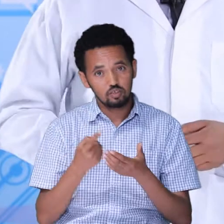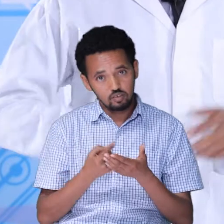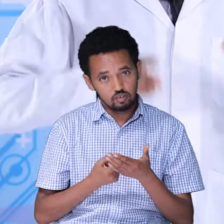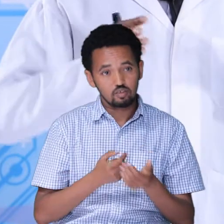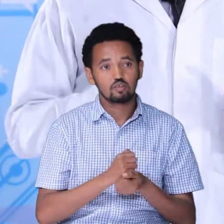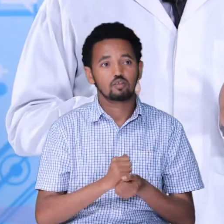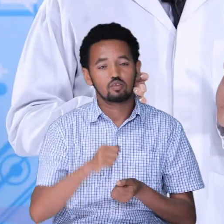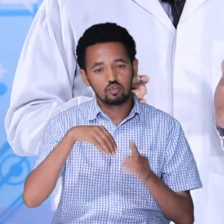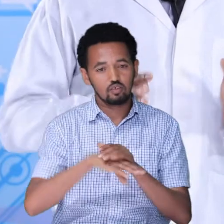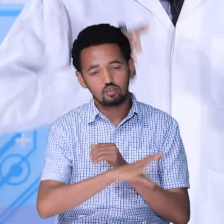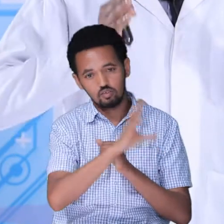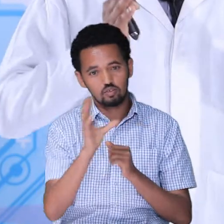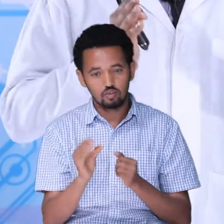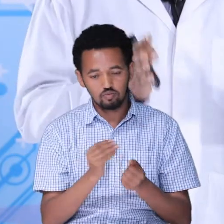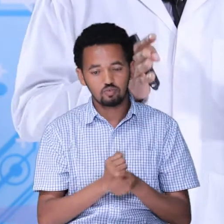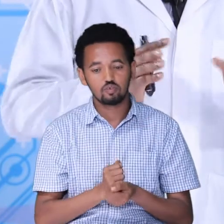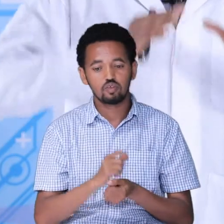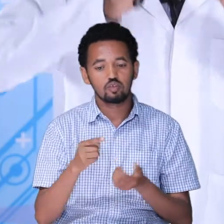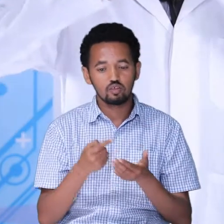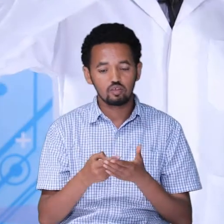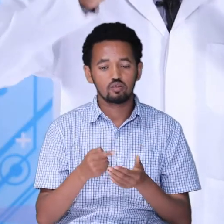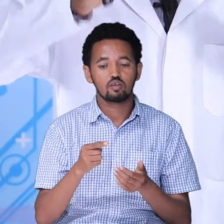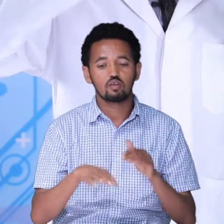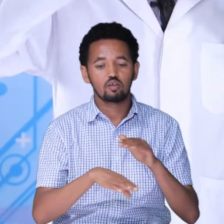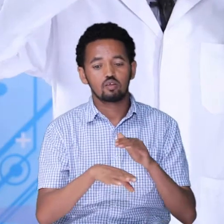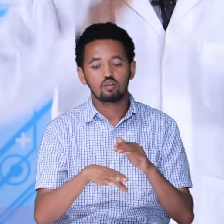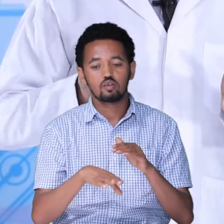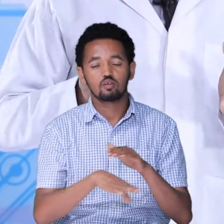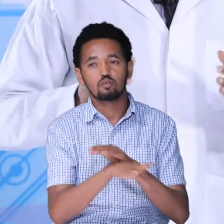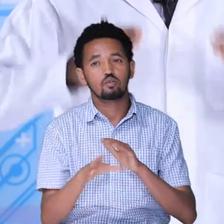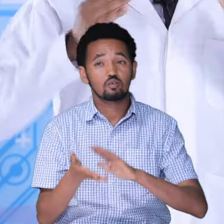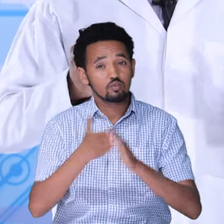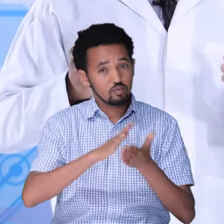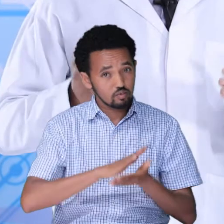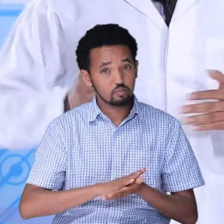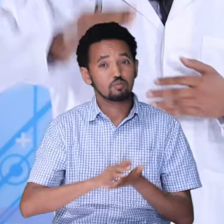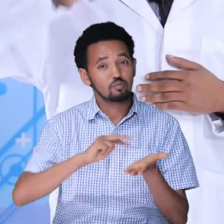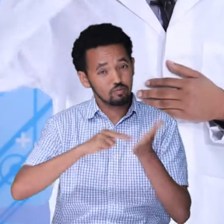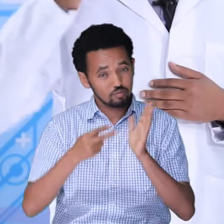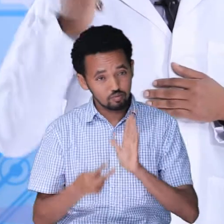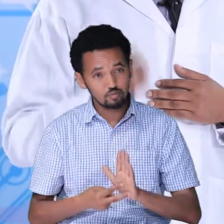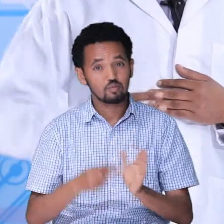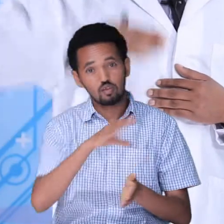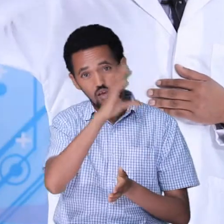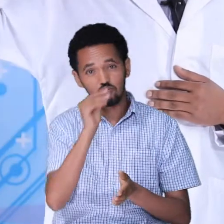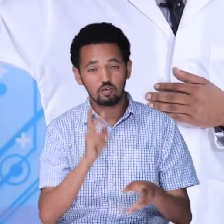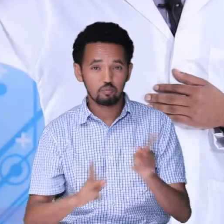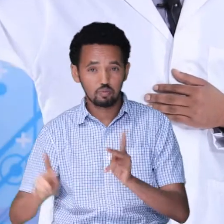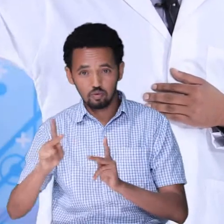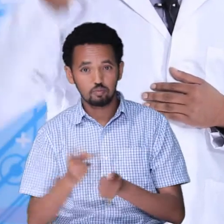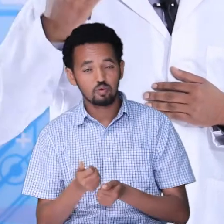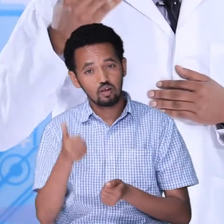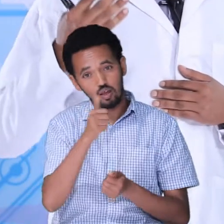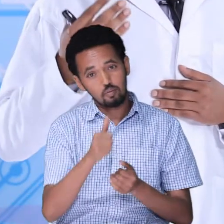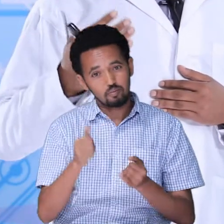poverty. In Africa, absolute poverty happened in the different states. It means African peoples are unable